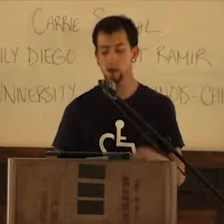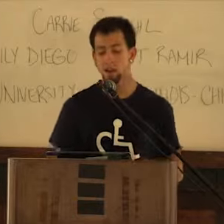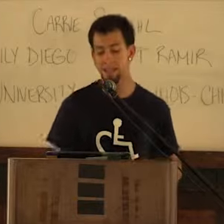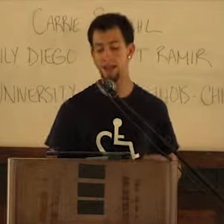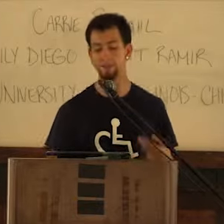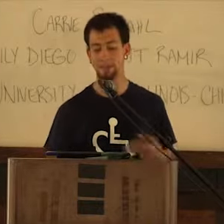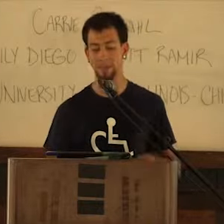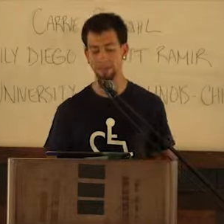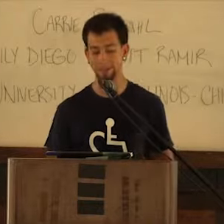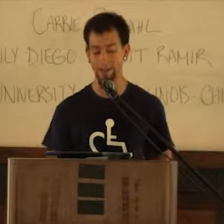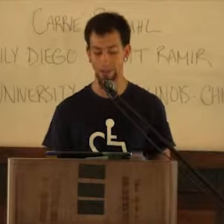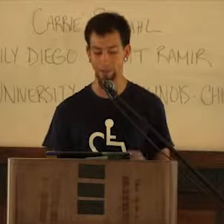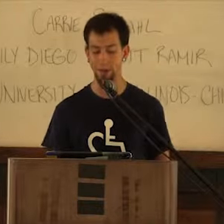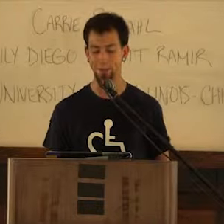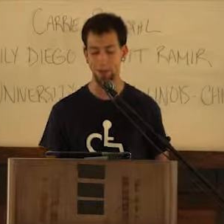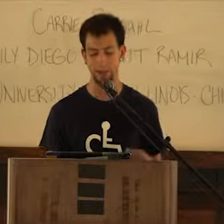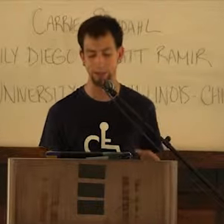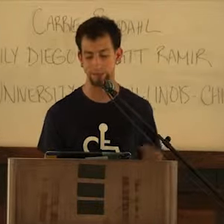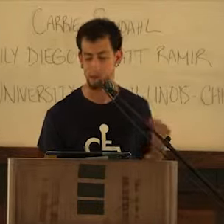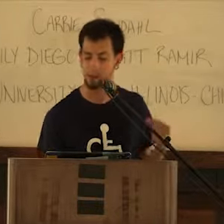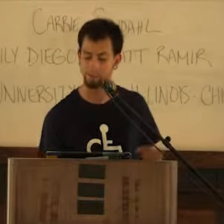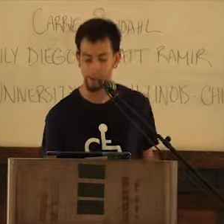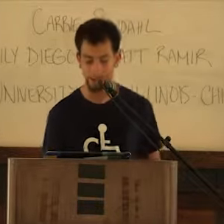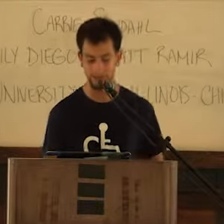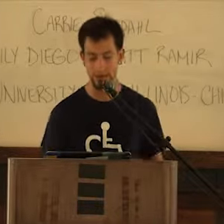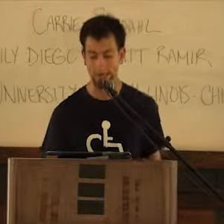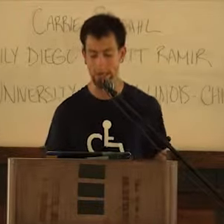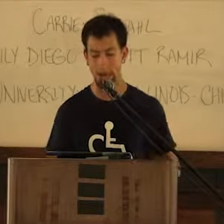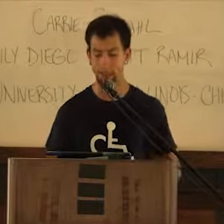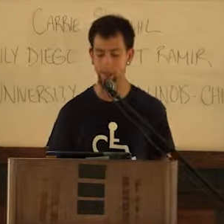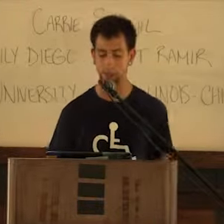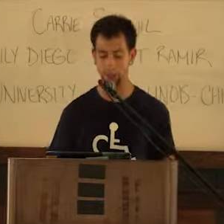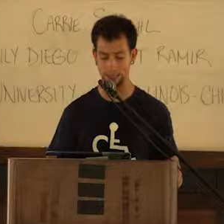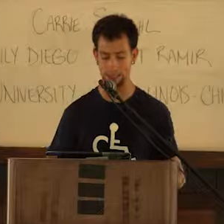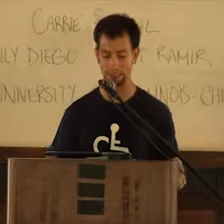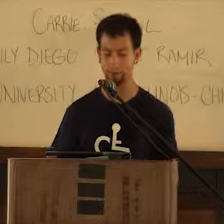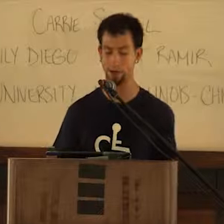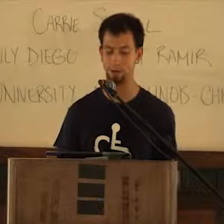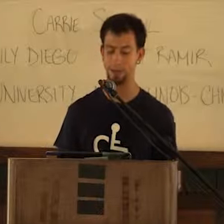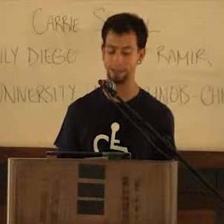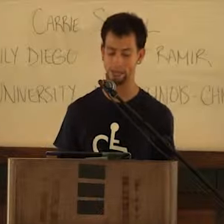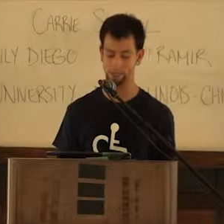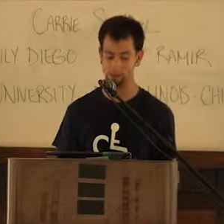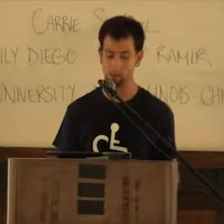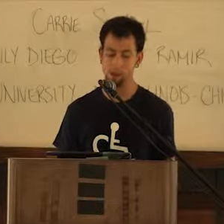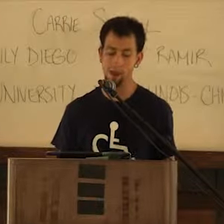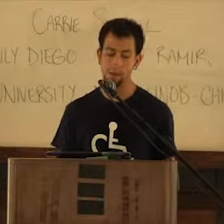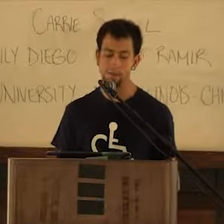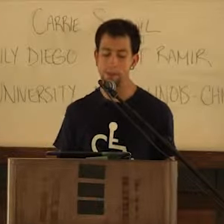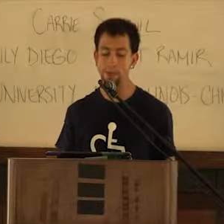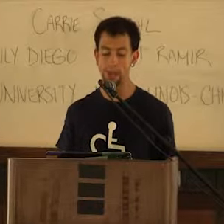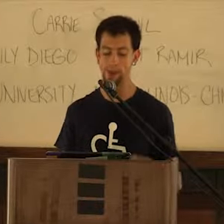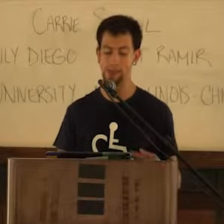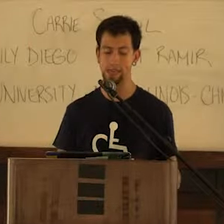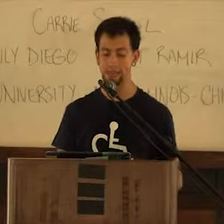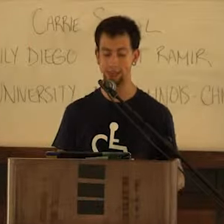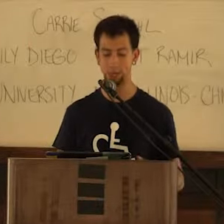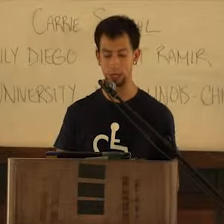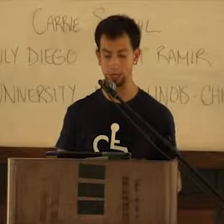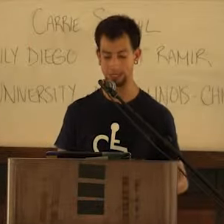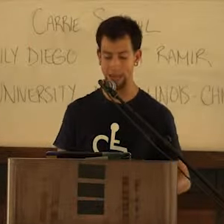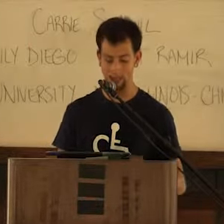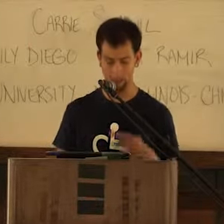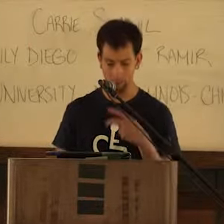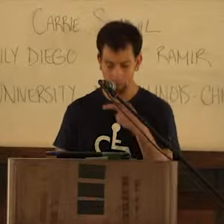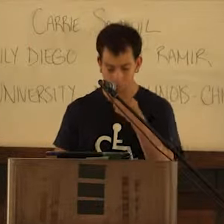or laying beneath the feet of people as a welcome mat, ready to guide the world into somewhere amazing. Maybe then they